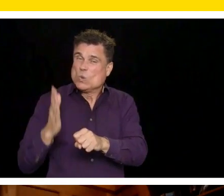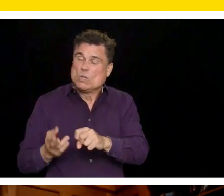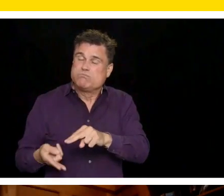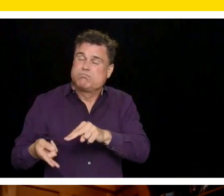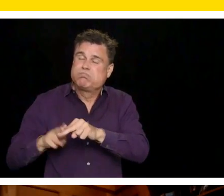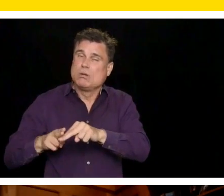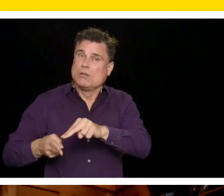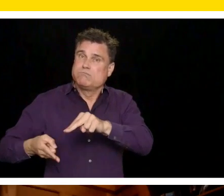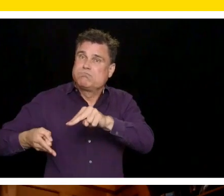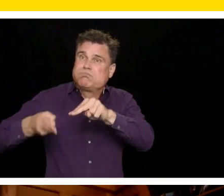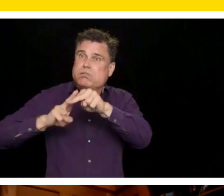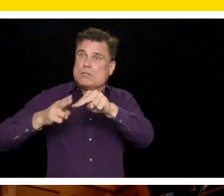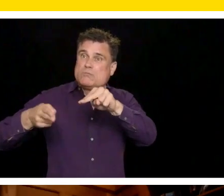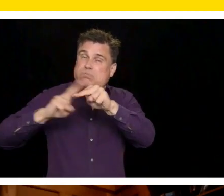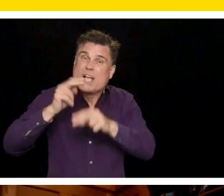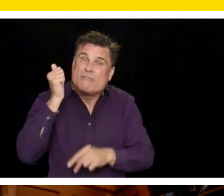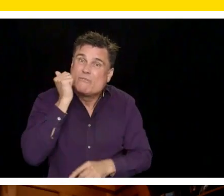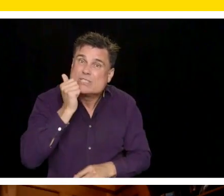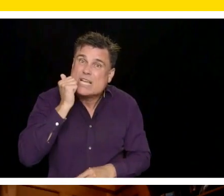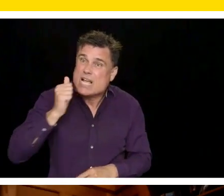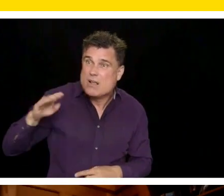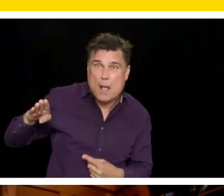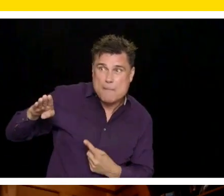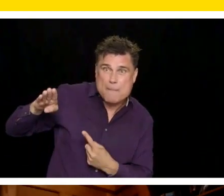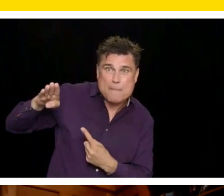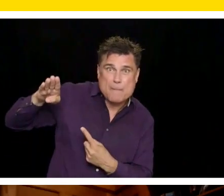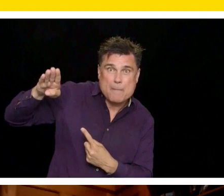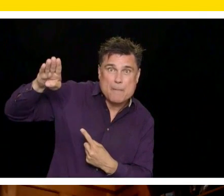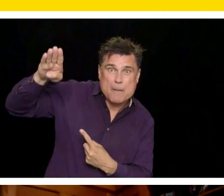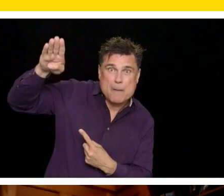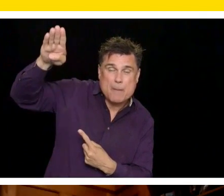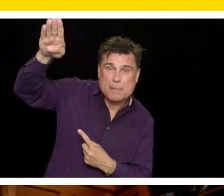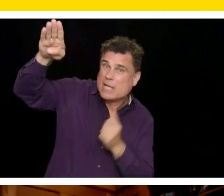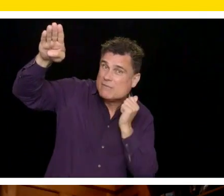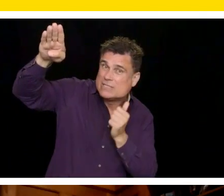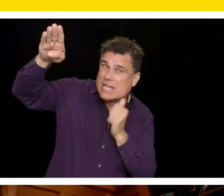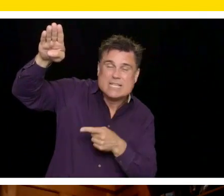increase. We have to realize